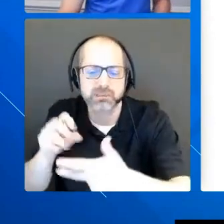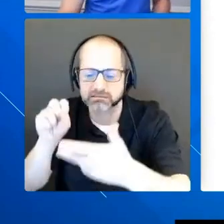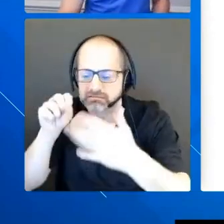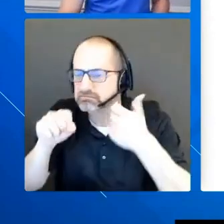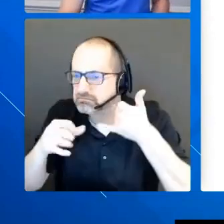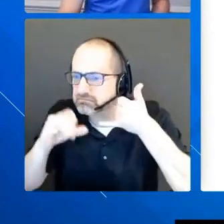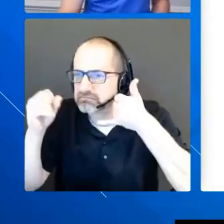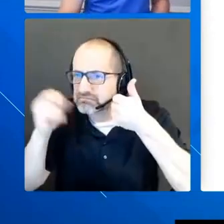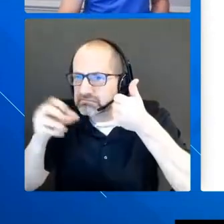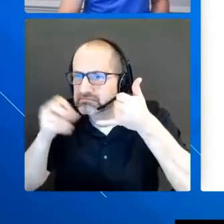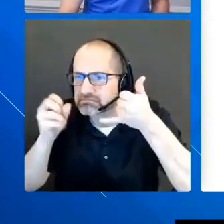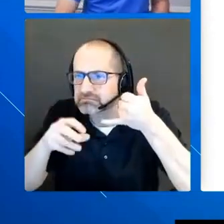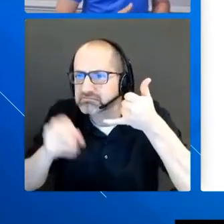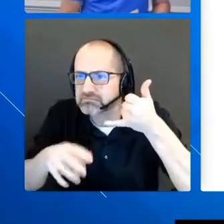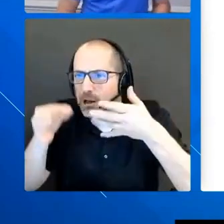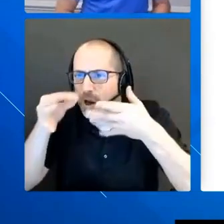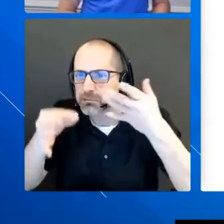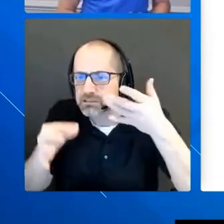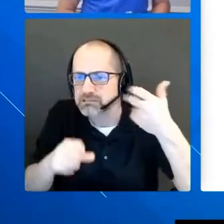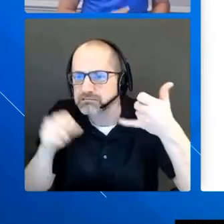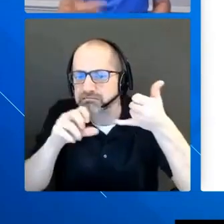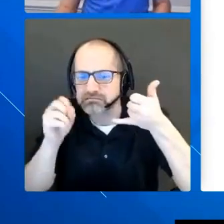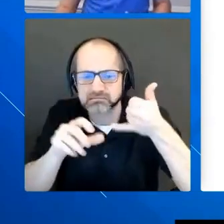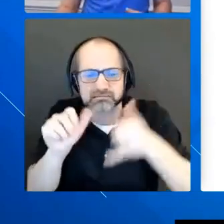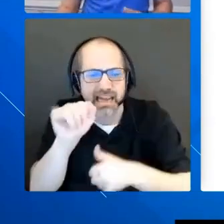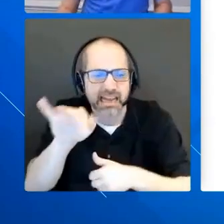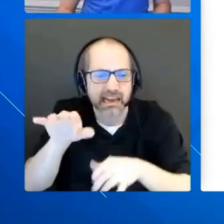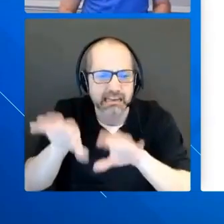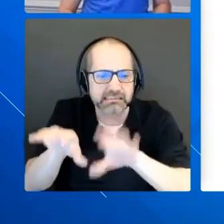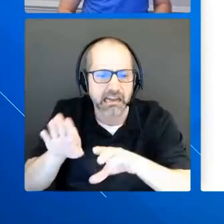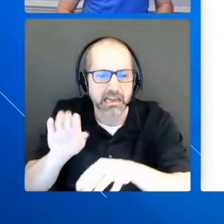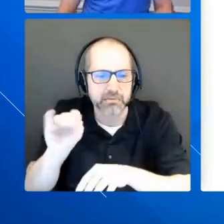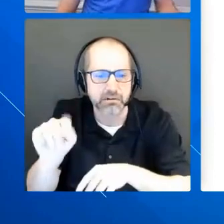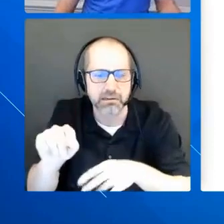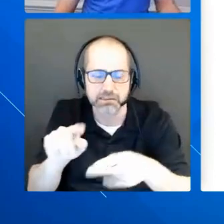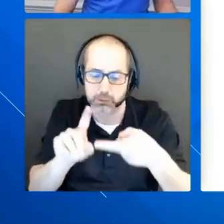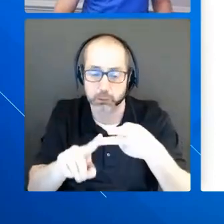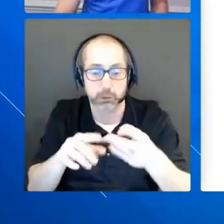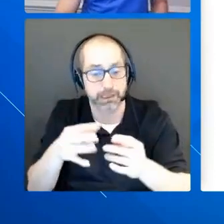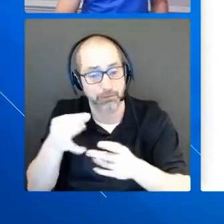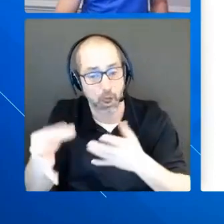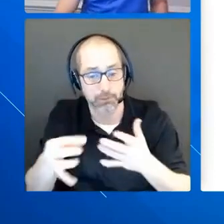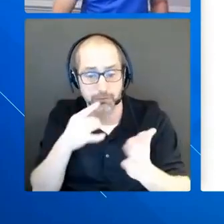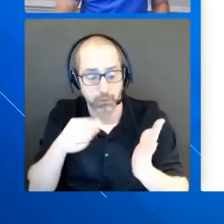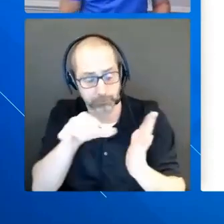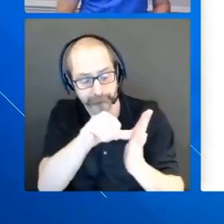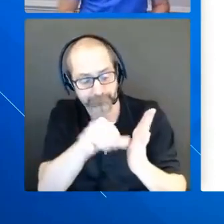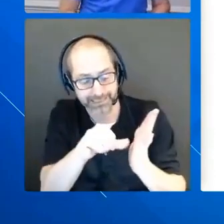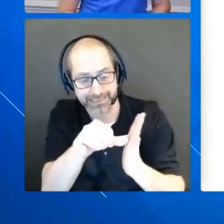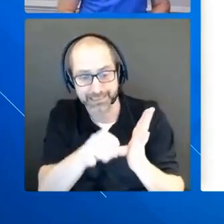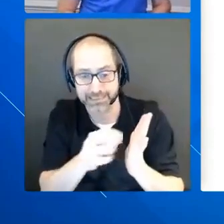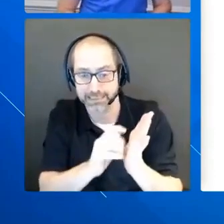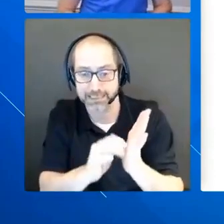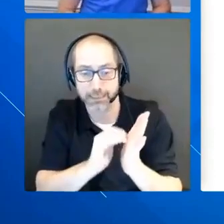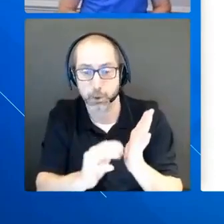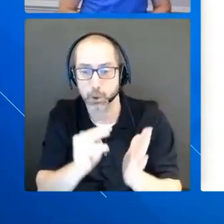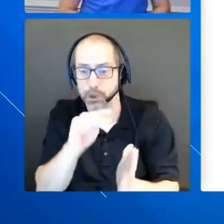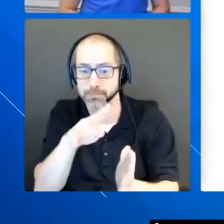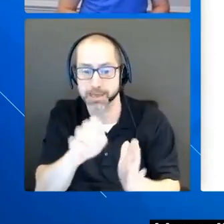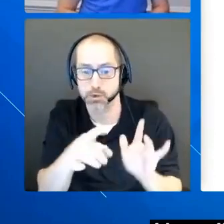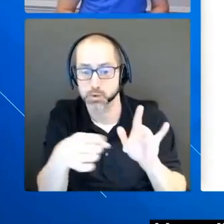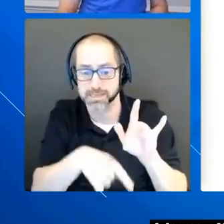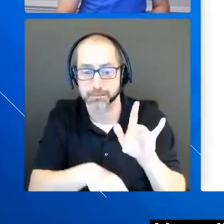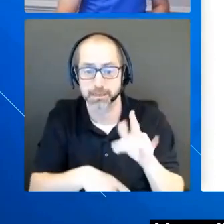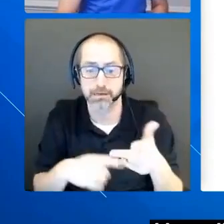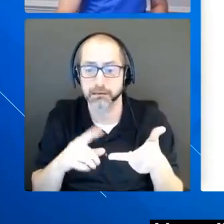like those AI chatbots that we're all using now. So you have to provide options for key entry or just full menu bypass. I have difficulty communicating